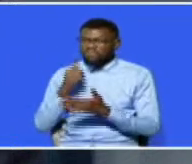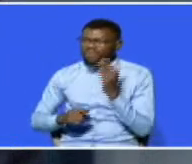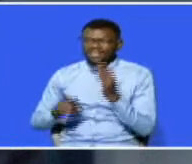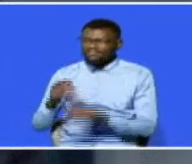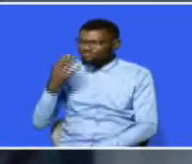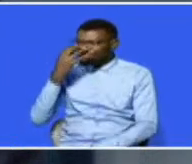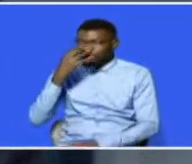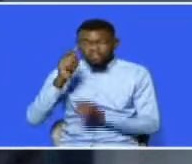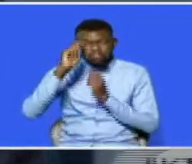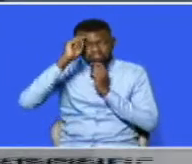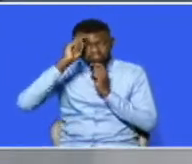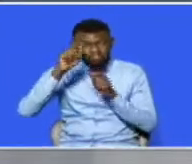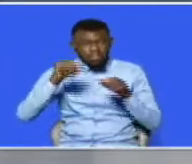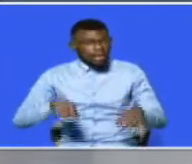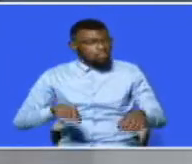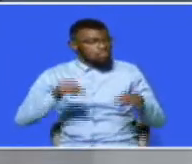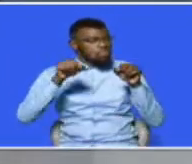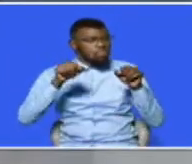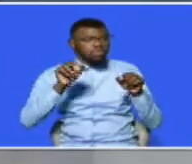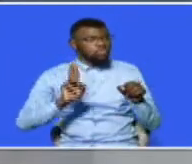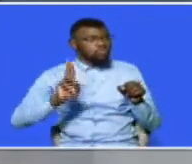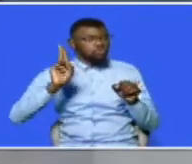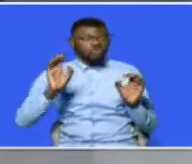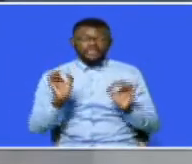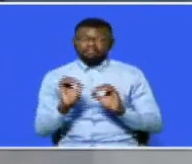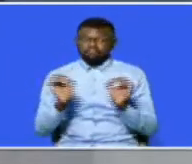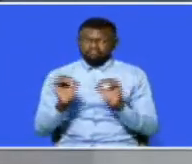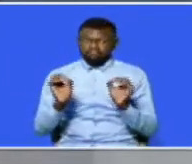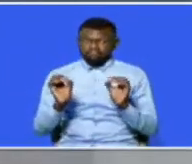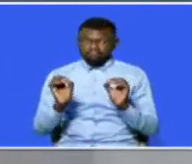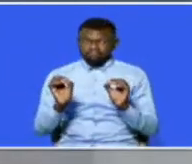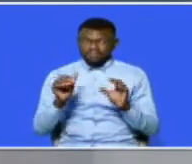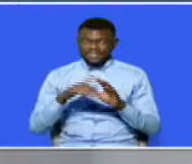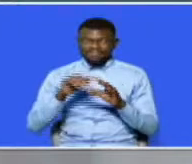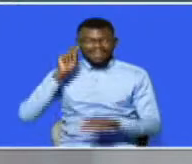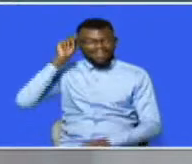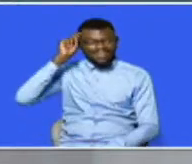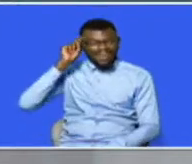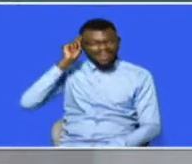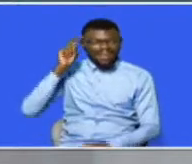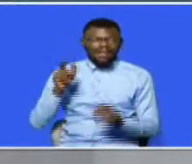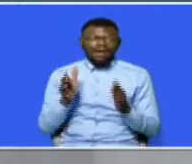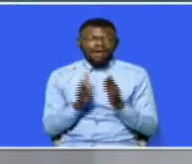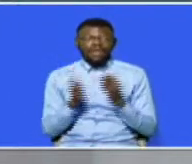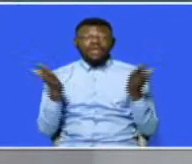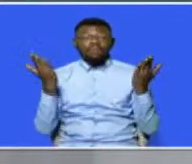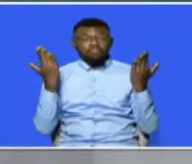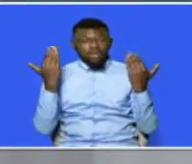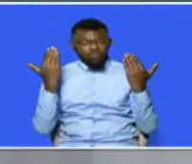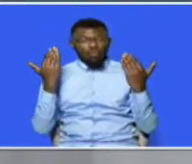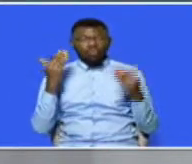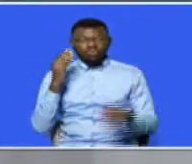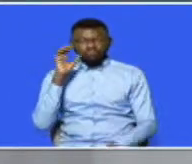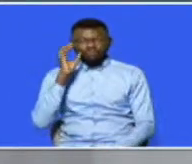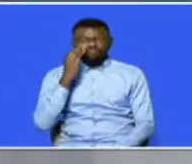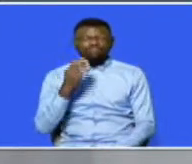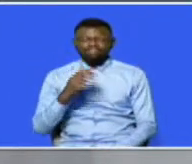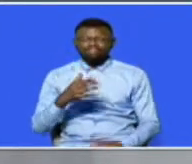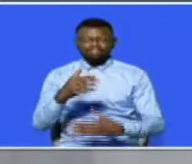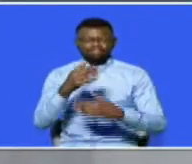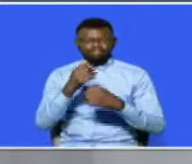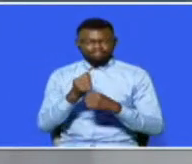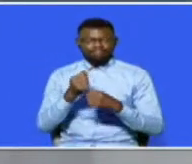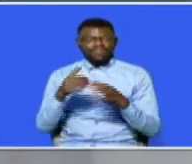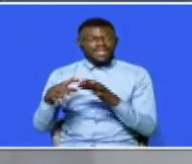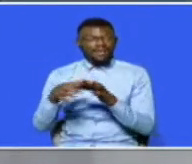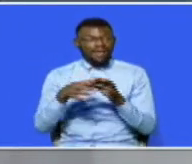respecting his boss, President Uhuru Kenyatta. Now, speaking in Tharaka Nithi and Meru counties, Karua exuded confidence that the Azimio team will take over the country's reins